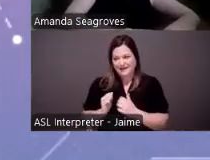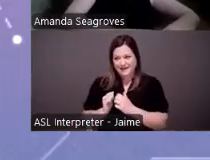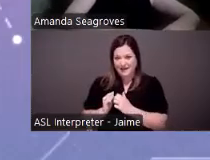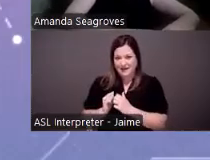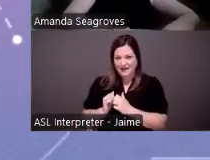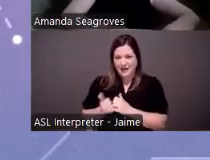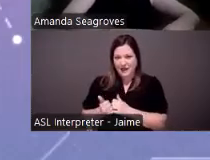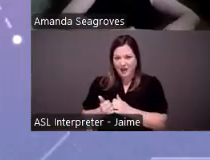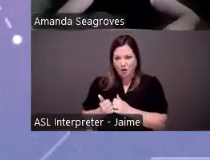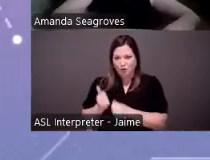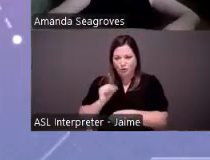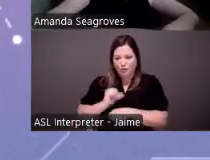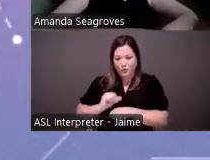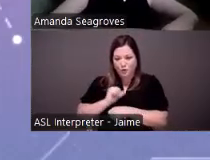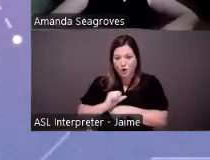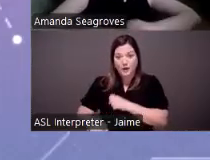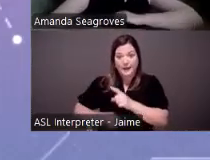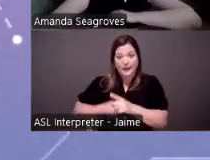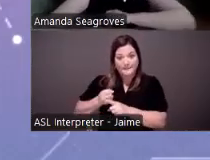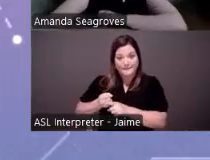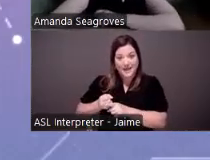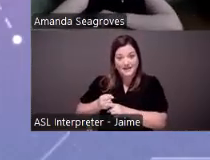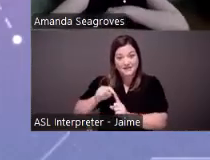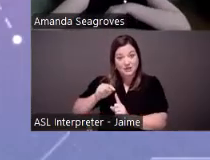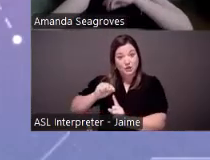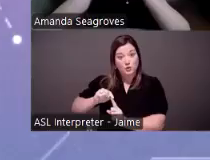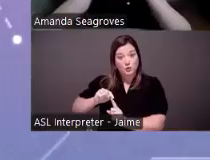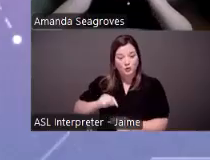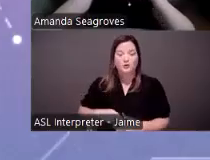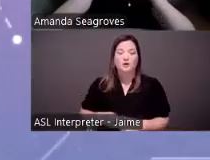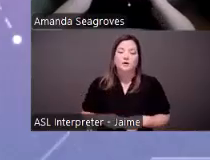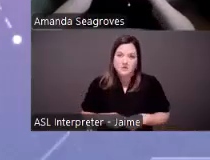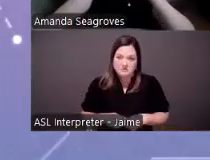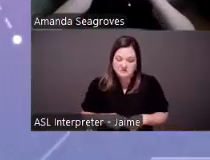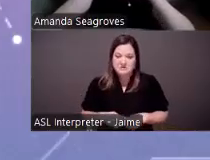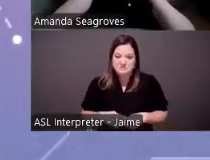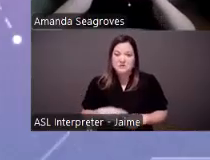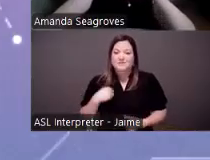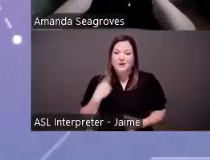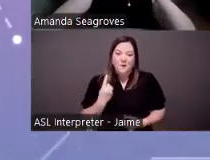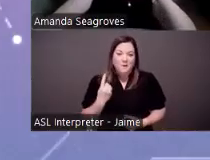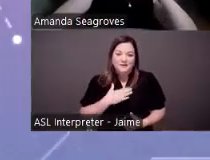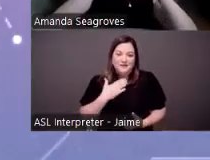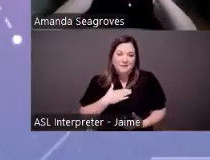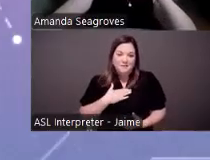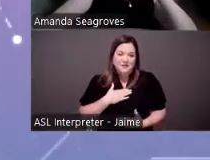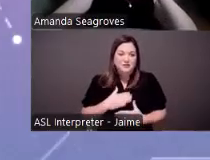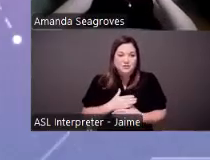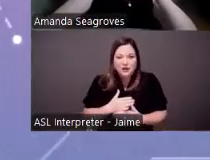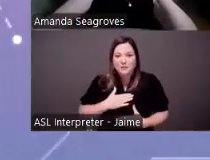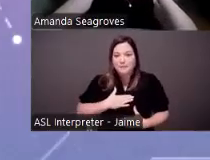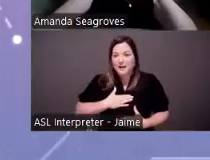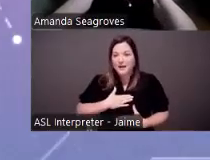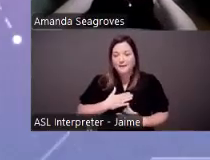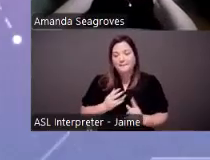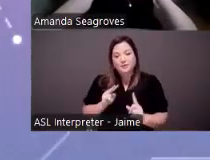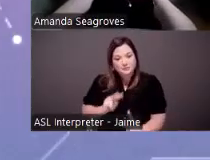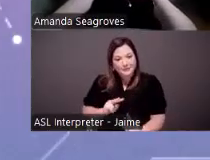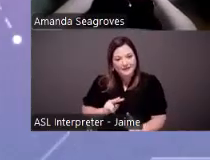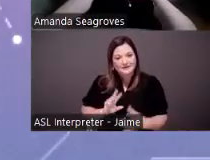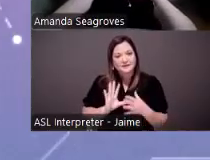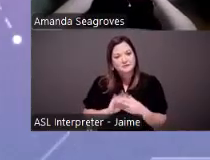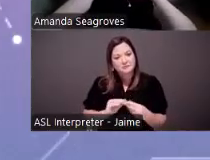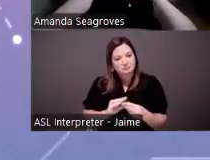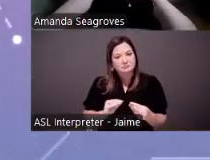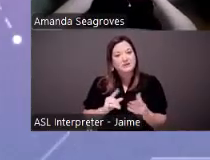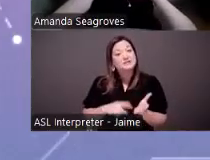how the work has impacted me. And so I'm always like happy to share my perspective with people. And sometimes I